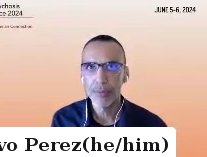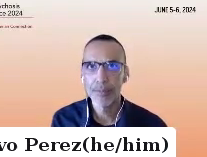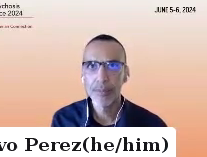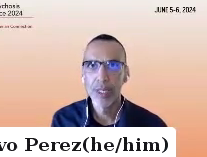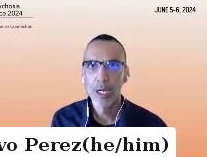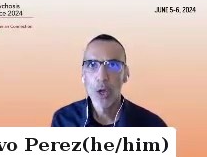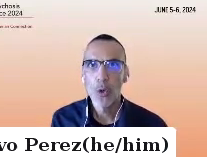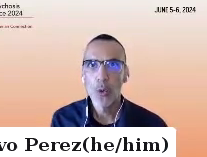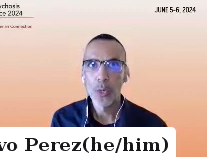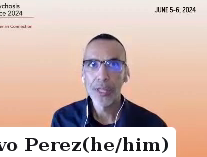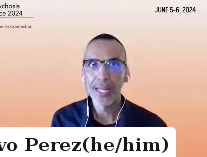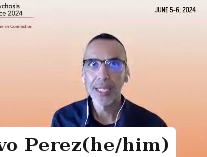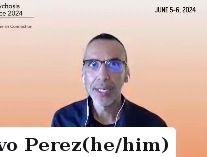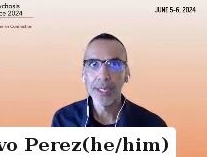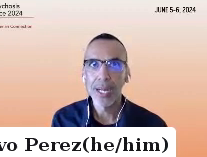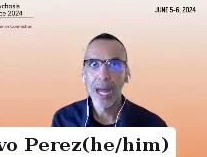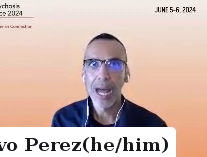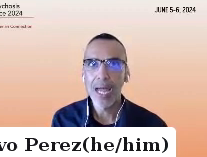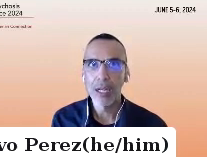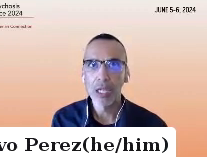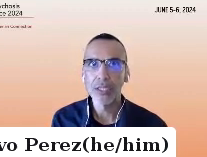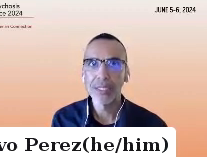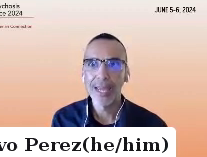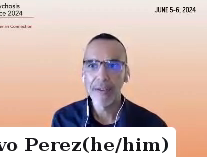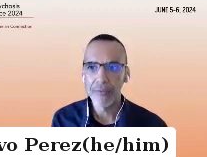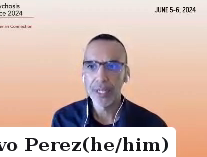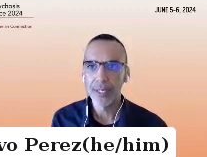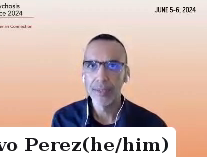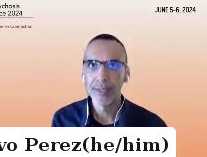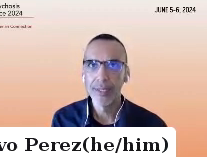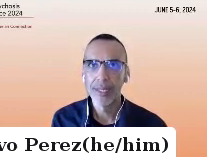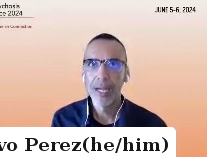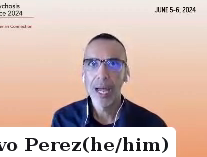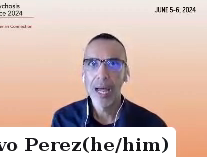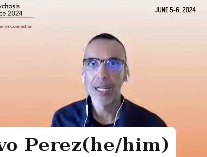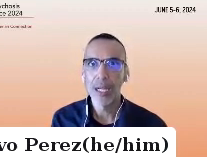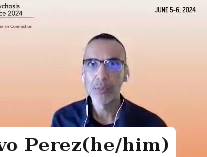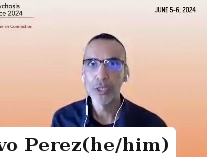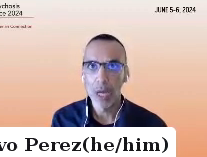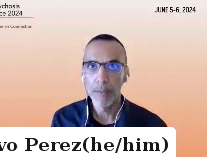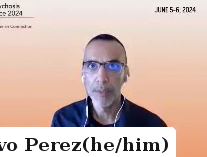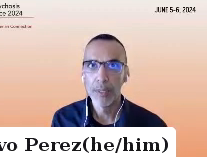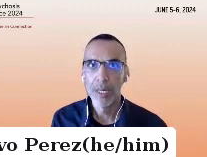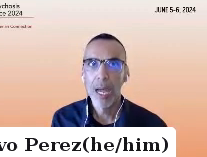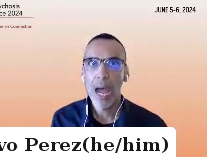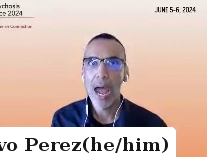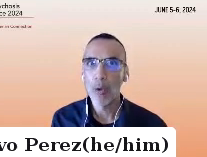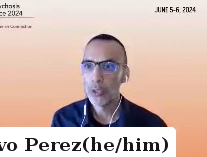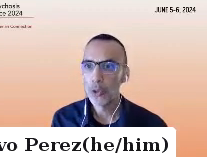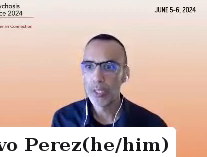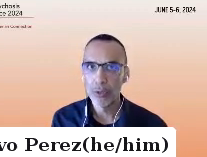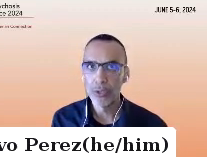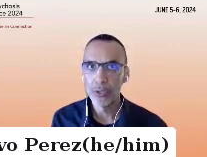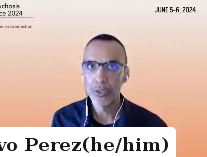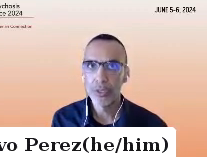medication. Within a year, I lost everything. I lost my job. I went